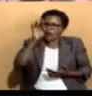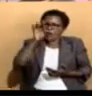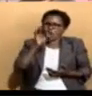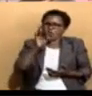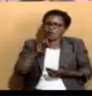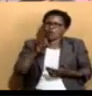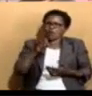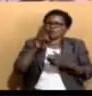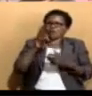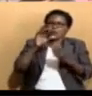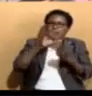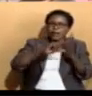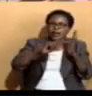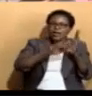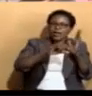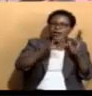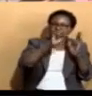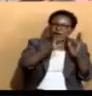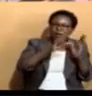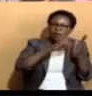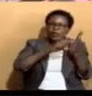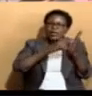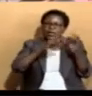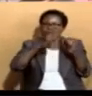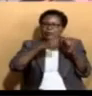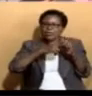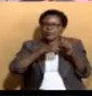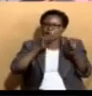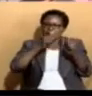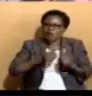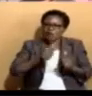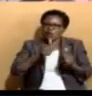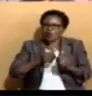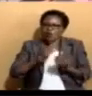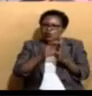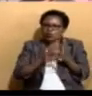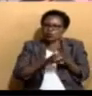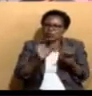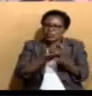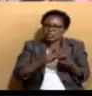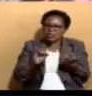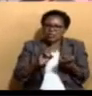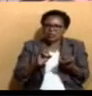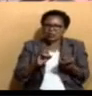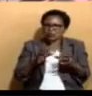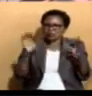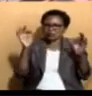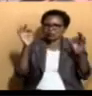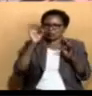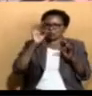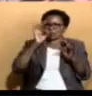of paragraph 5 and paragraph 7 of the second schedule had never been disturbed.